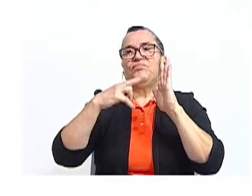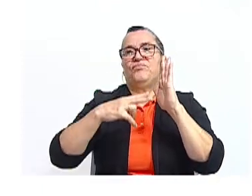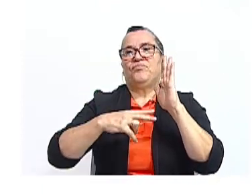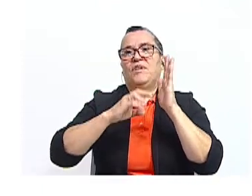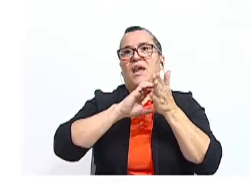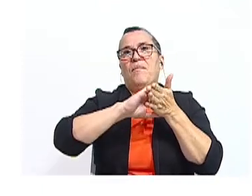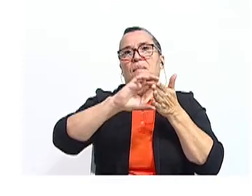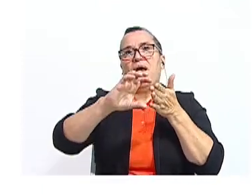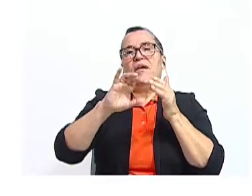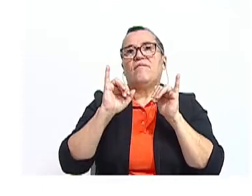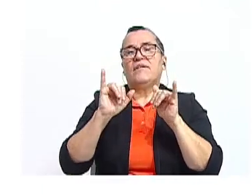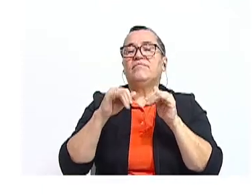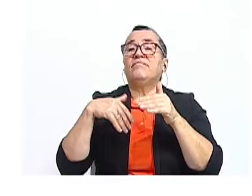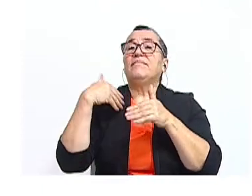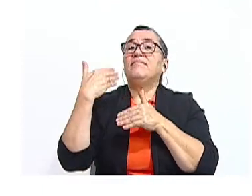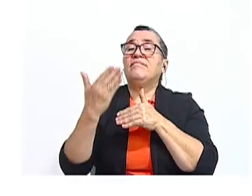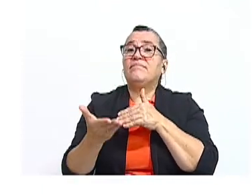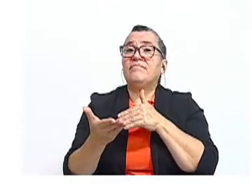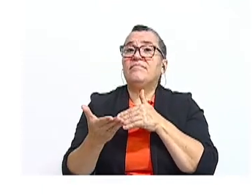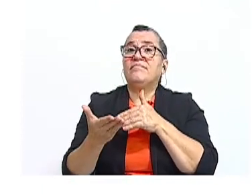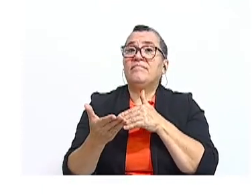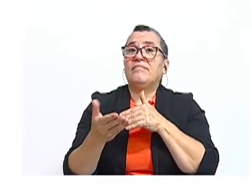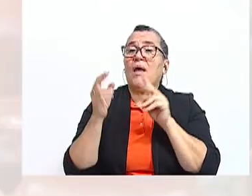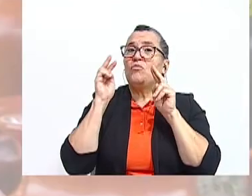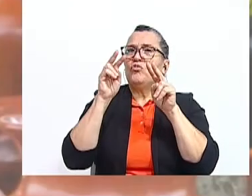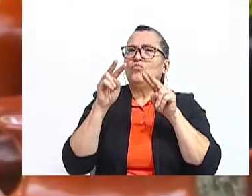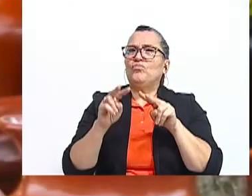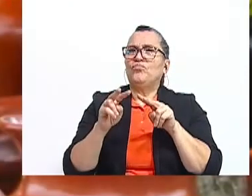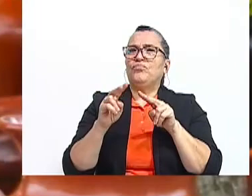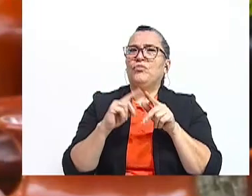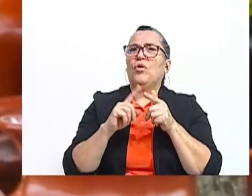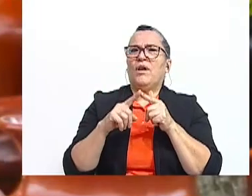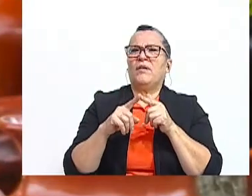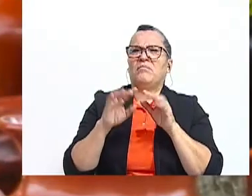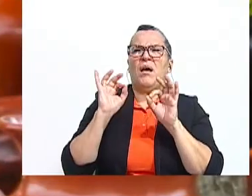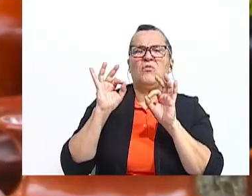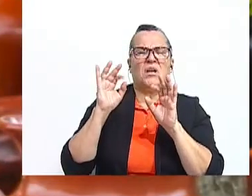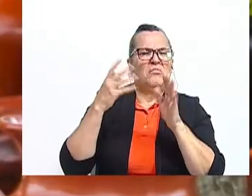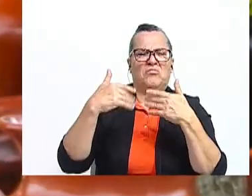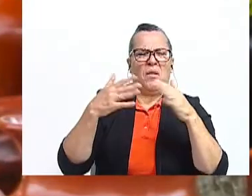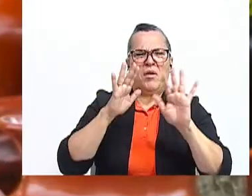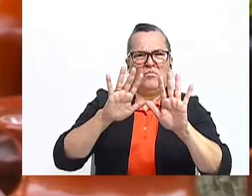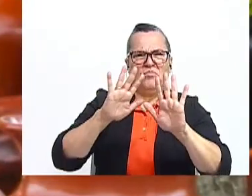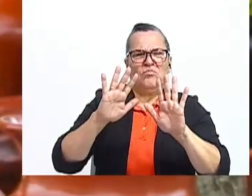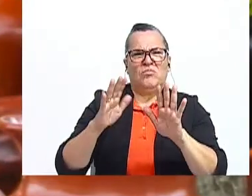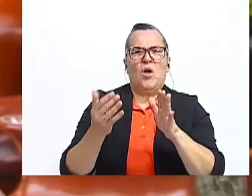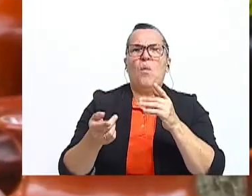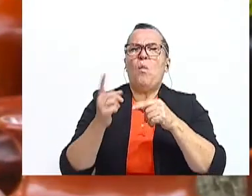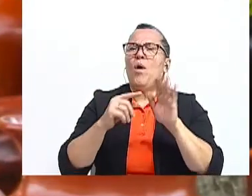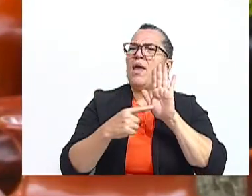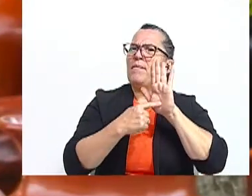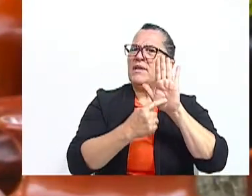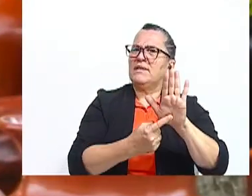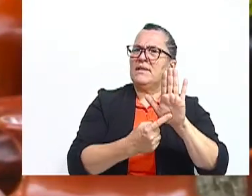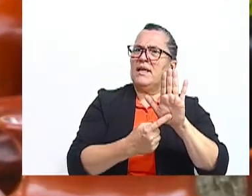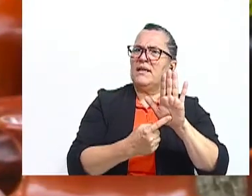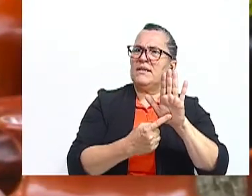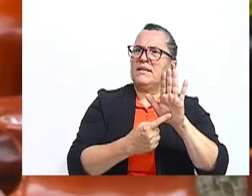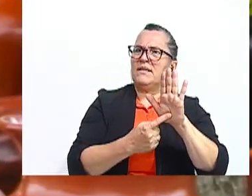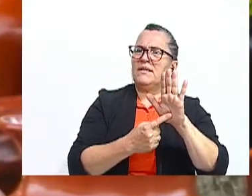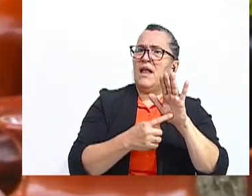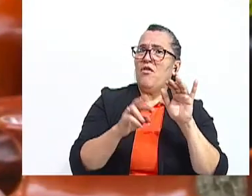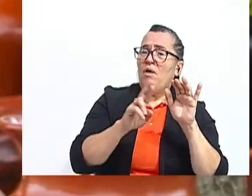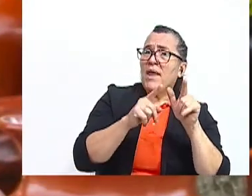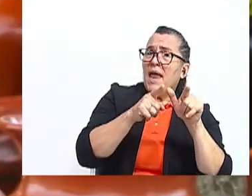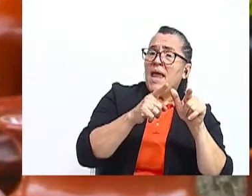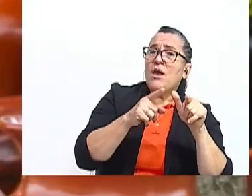and then I'm going to observe that. Okay, guys? Okay, it's okay. So I'm going to present the rubric, and you are